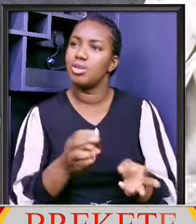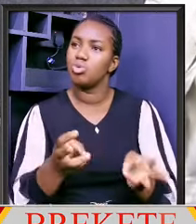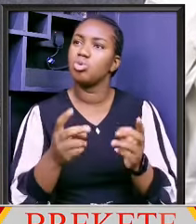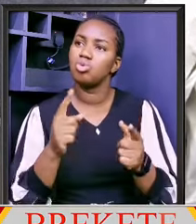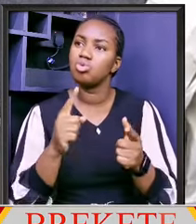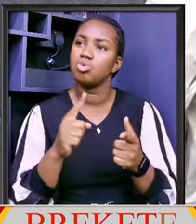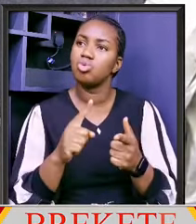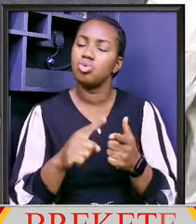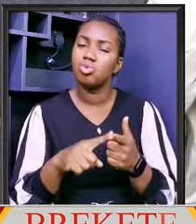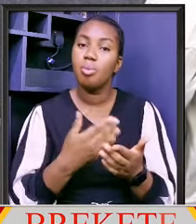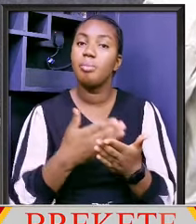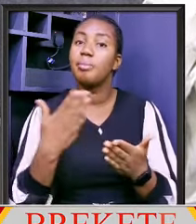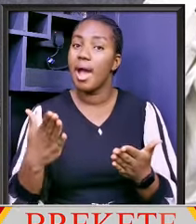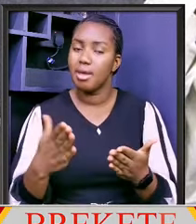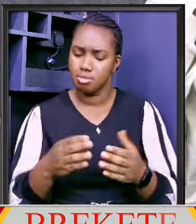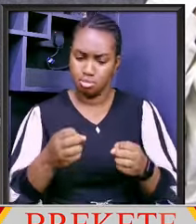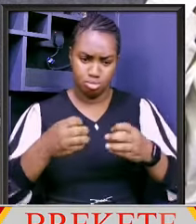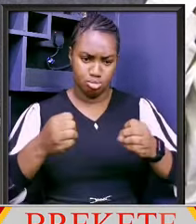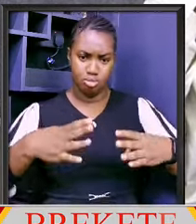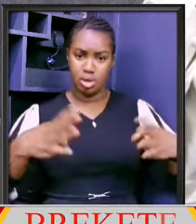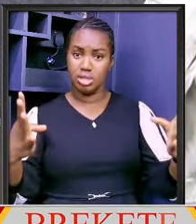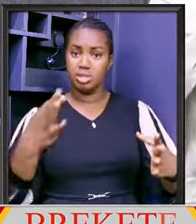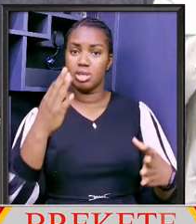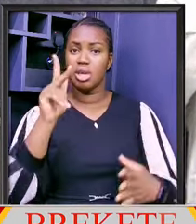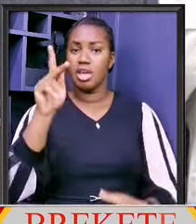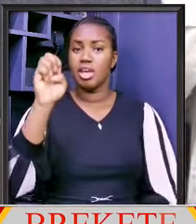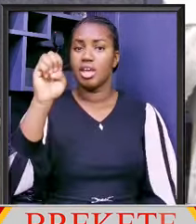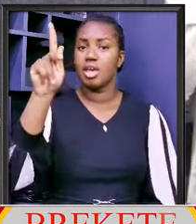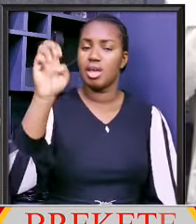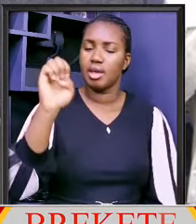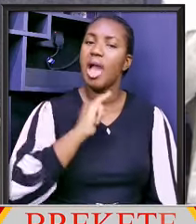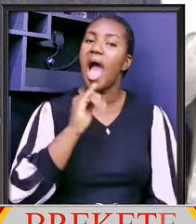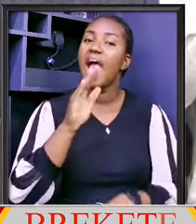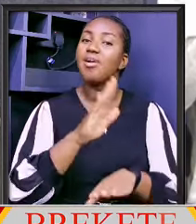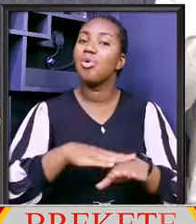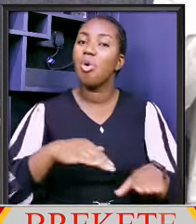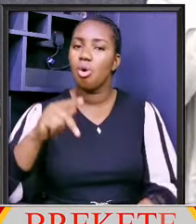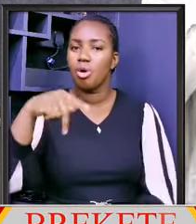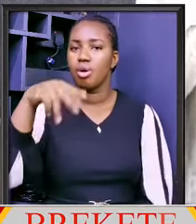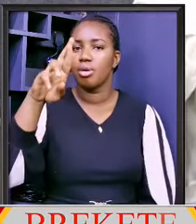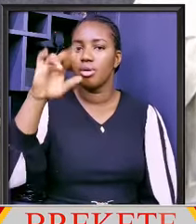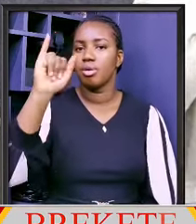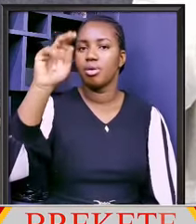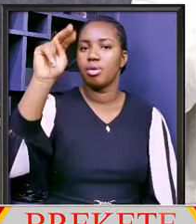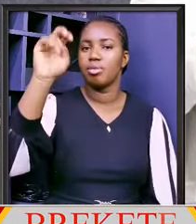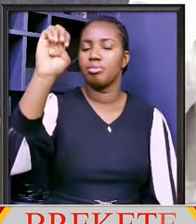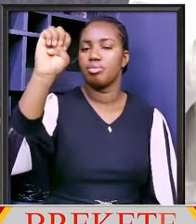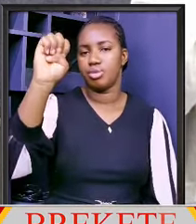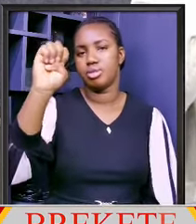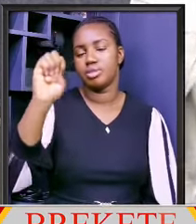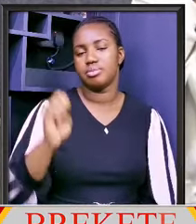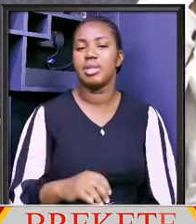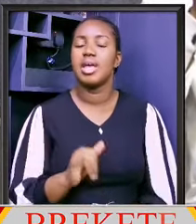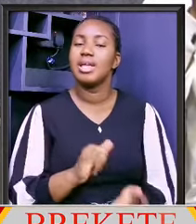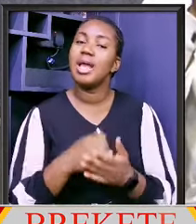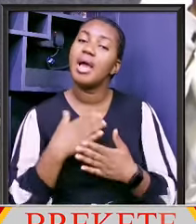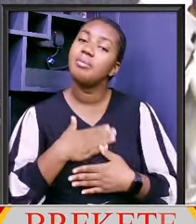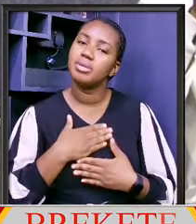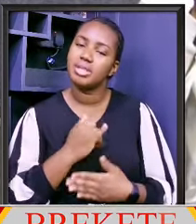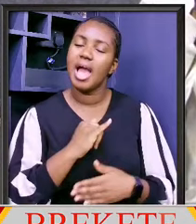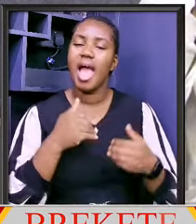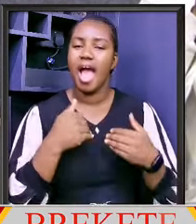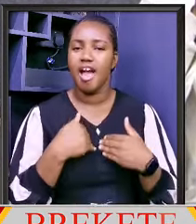a bulk purchase of the tricycle. I call on Prince Afelogu that, please, I have a